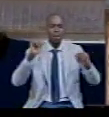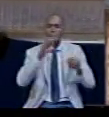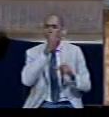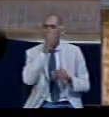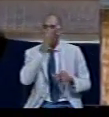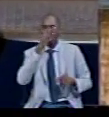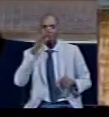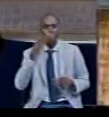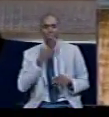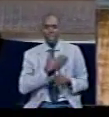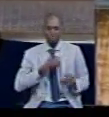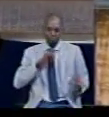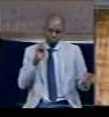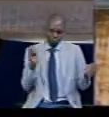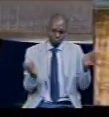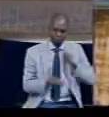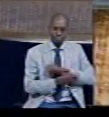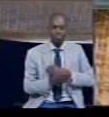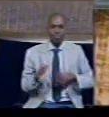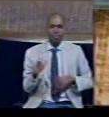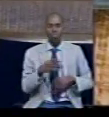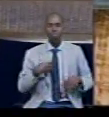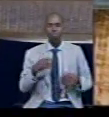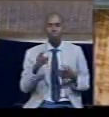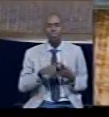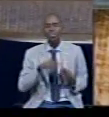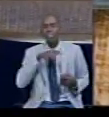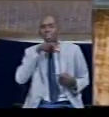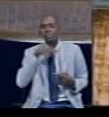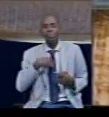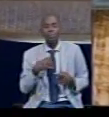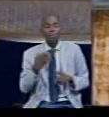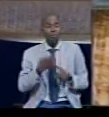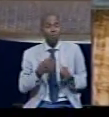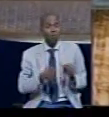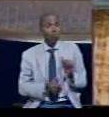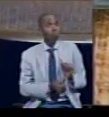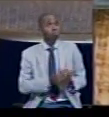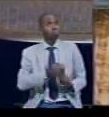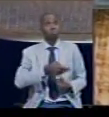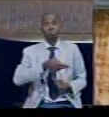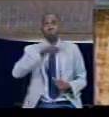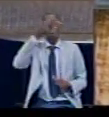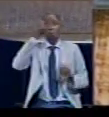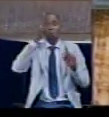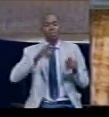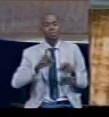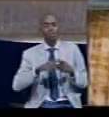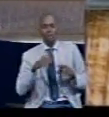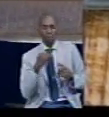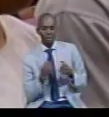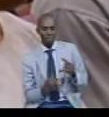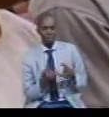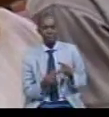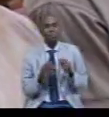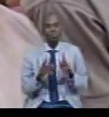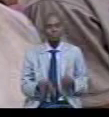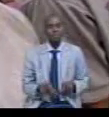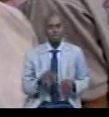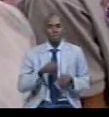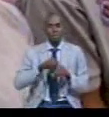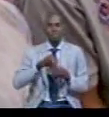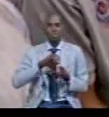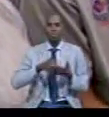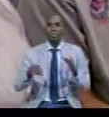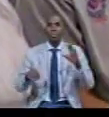sackcloth from the greatest of them even to the least of them. Look at verse 6. And the verse 6